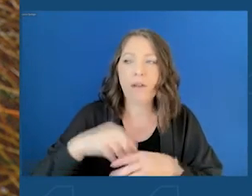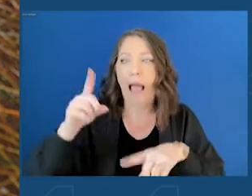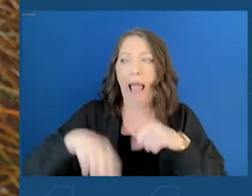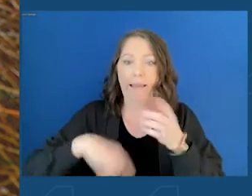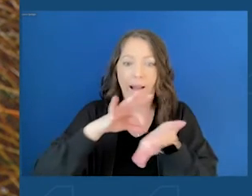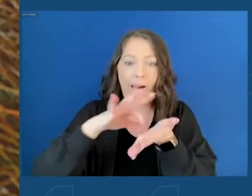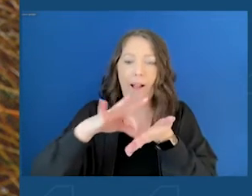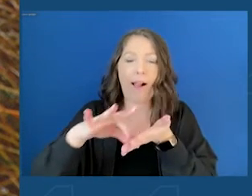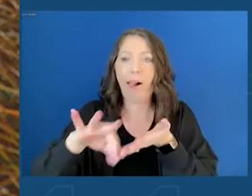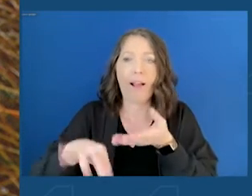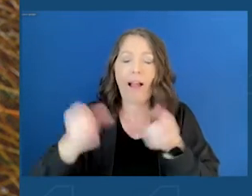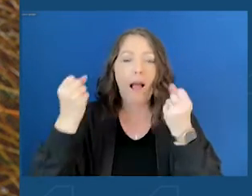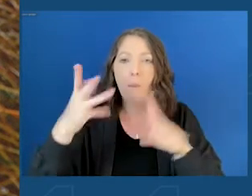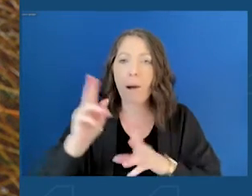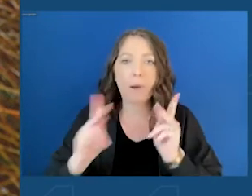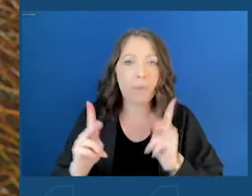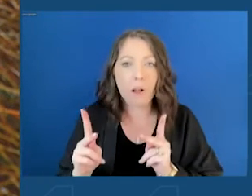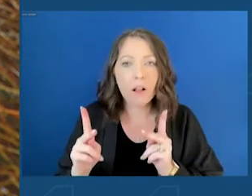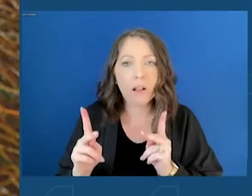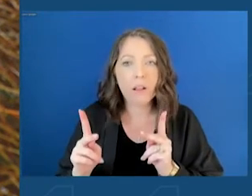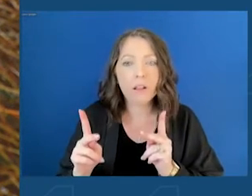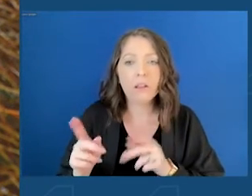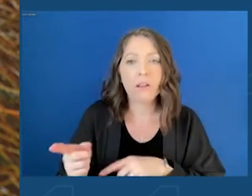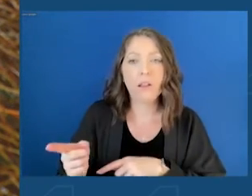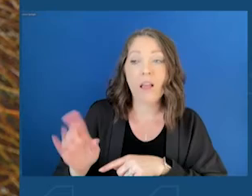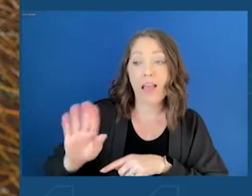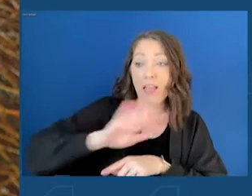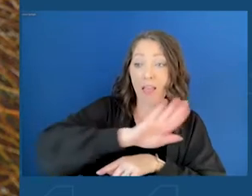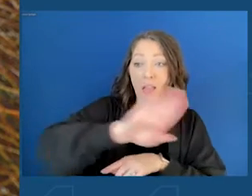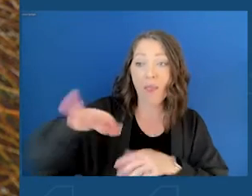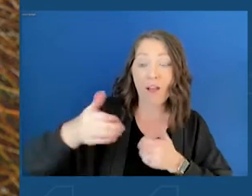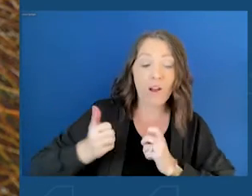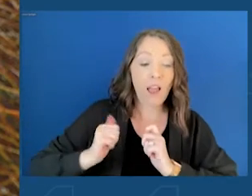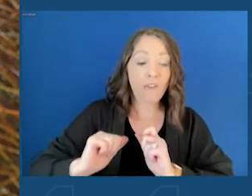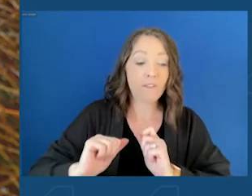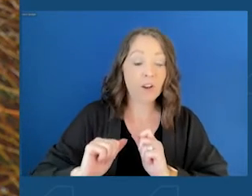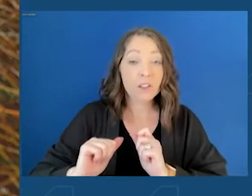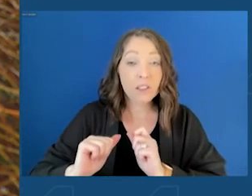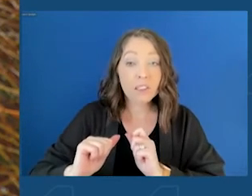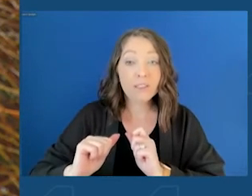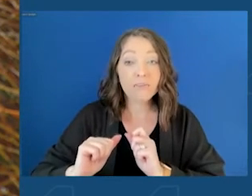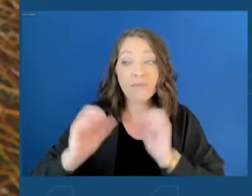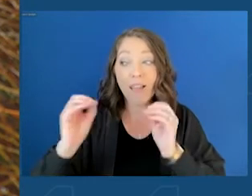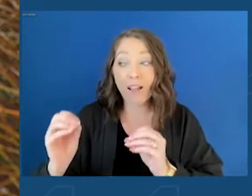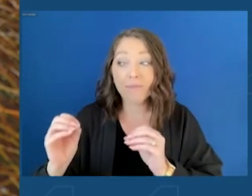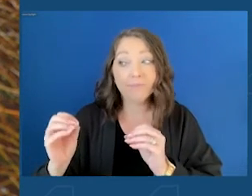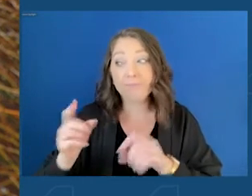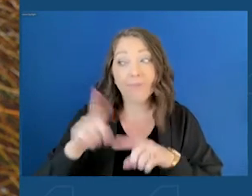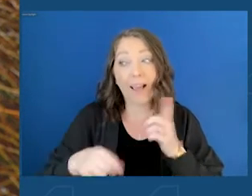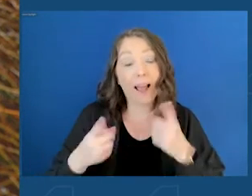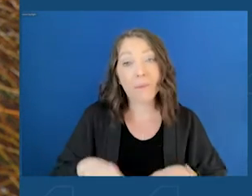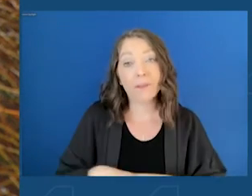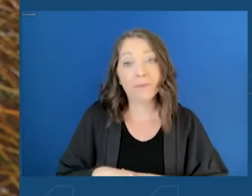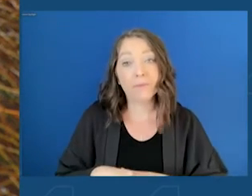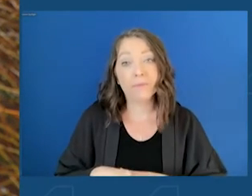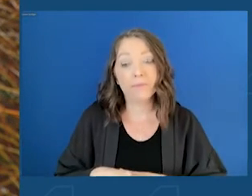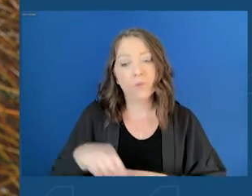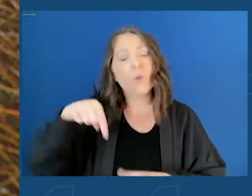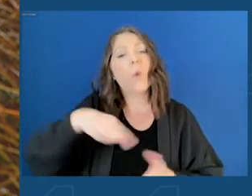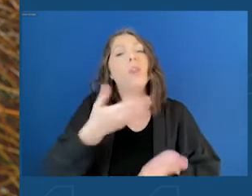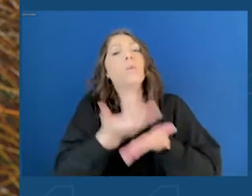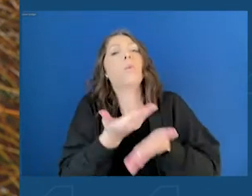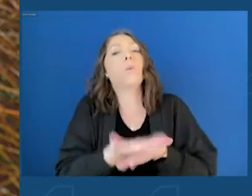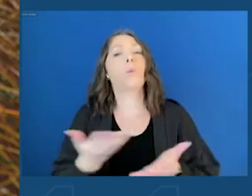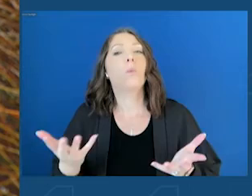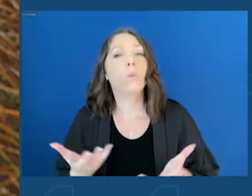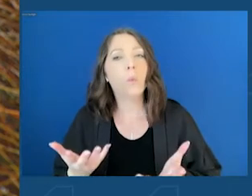individuals who, without their efforts, we would not be standing here today. And what it demonstrates is